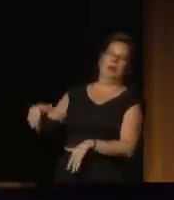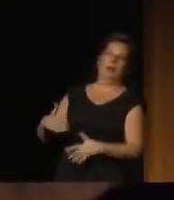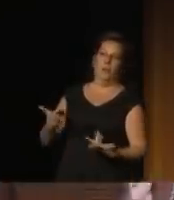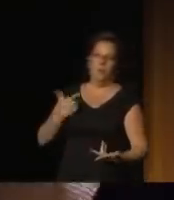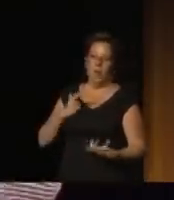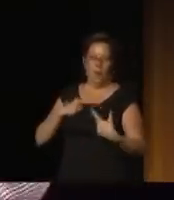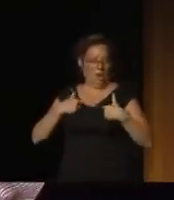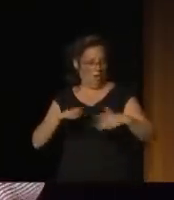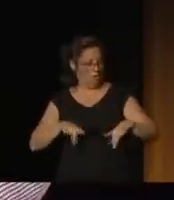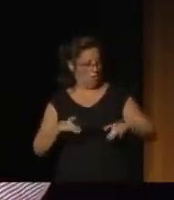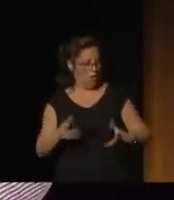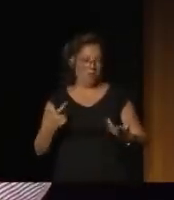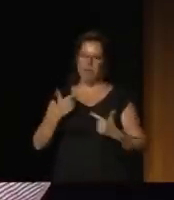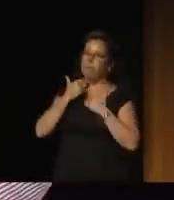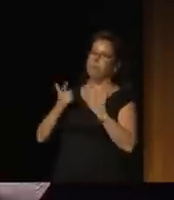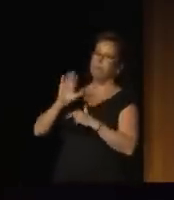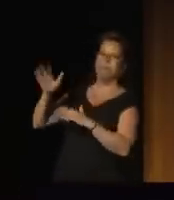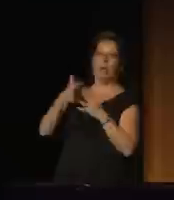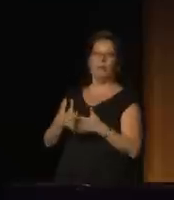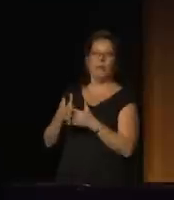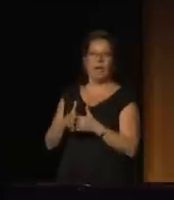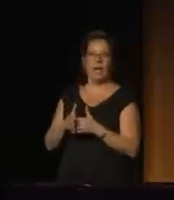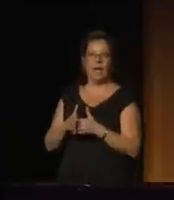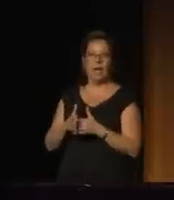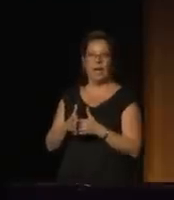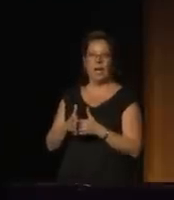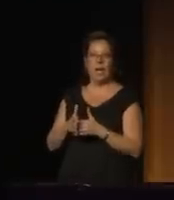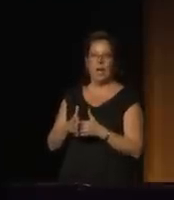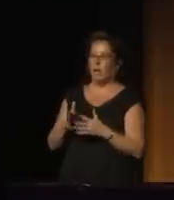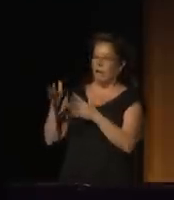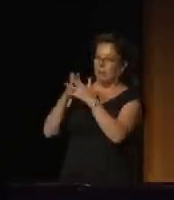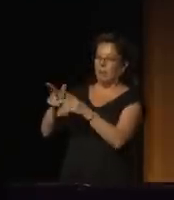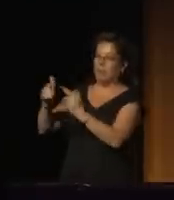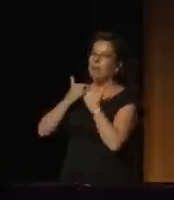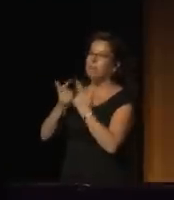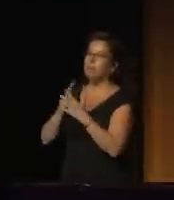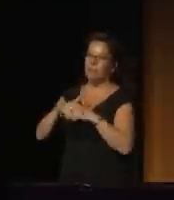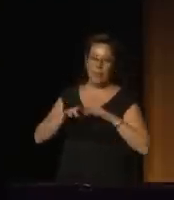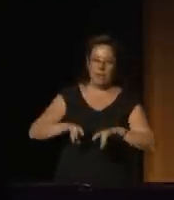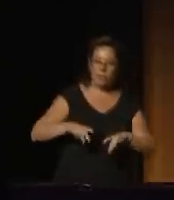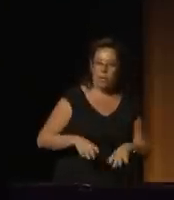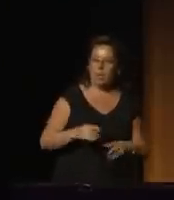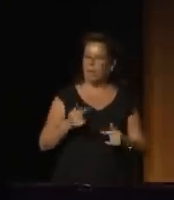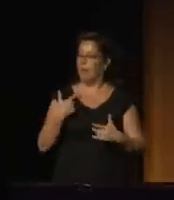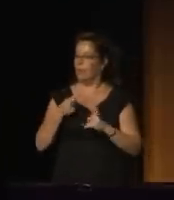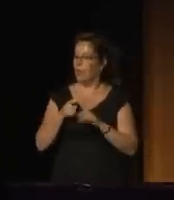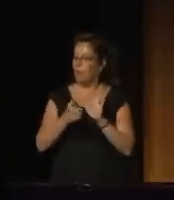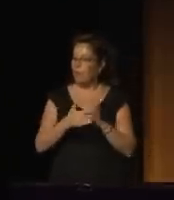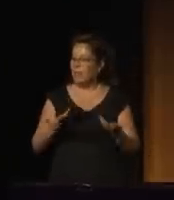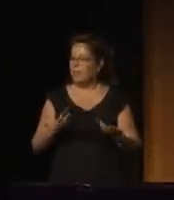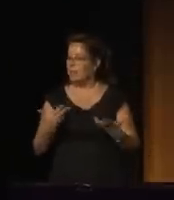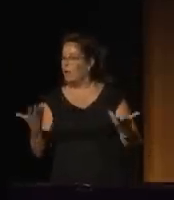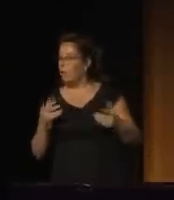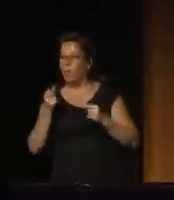I an Australian, have to worry about who the President of the United States is when no one in the United States not only knows who the Prime Minister of Australia is, but even knows where it